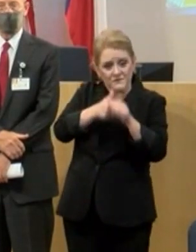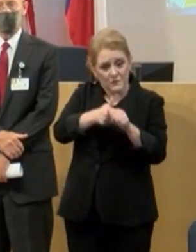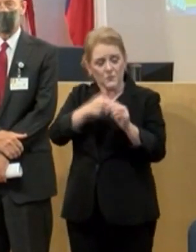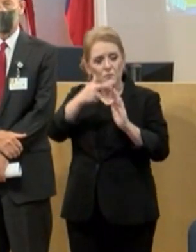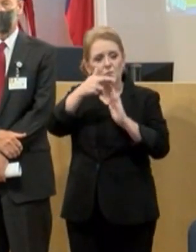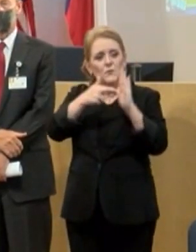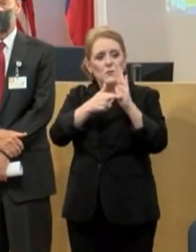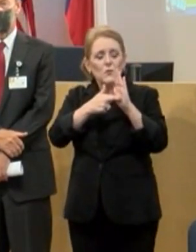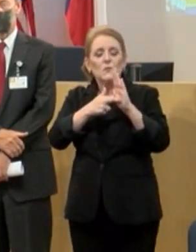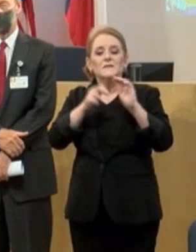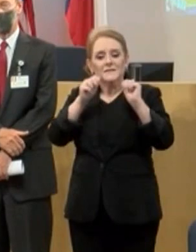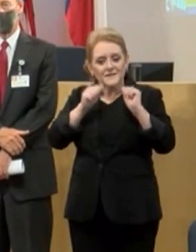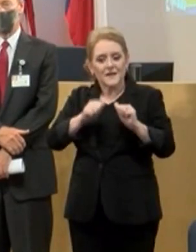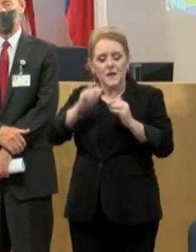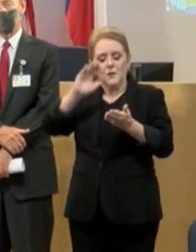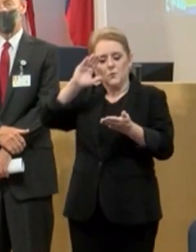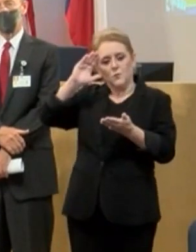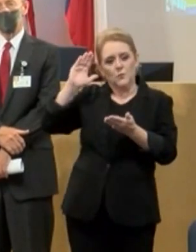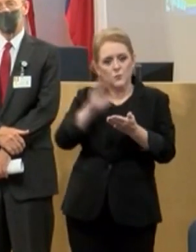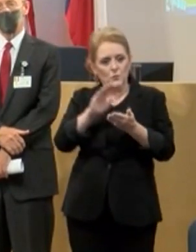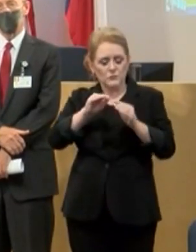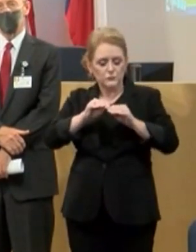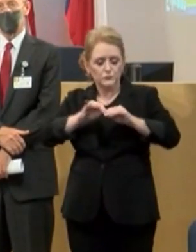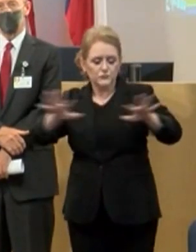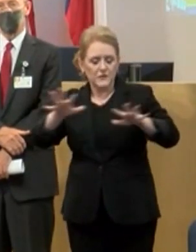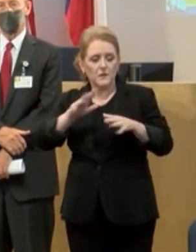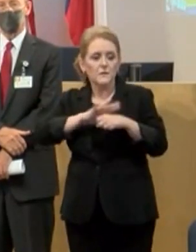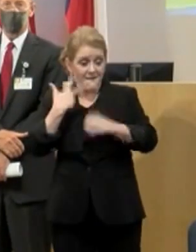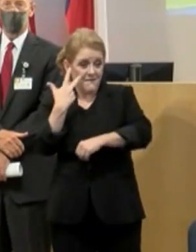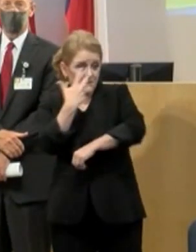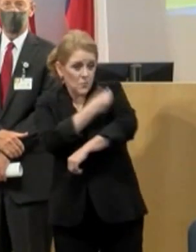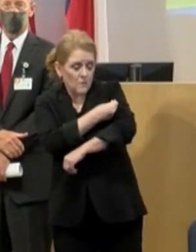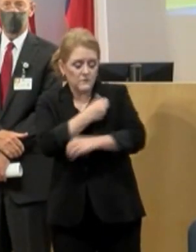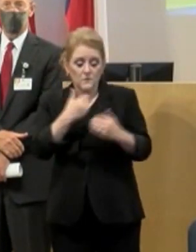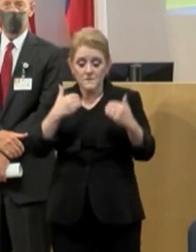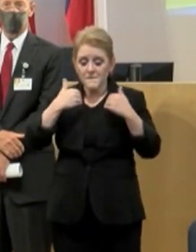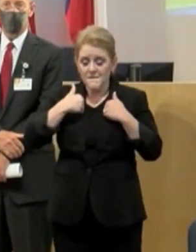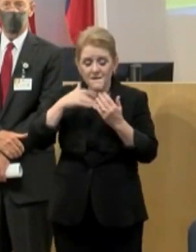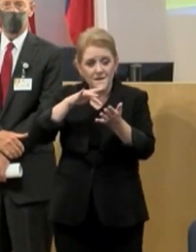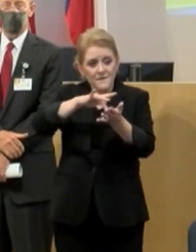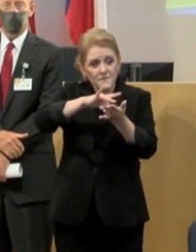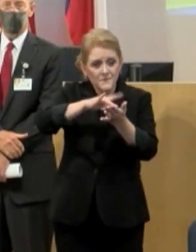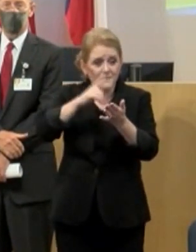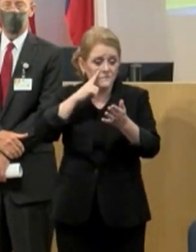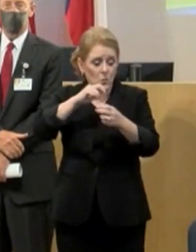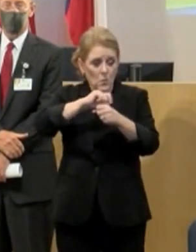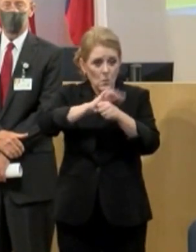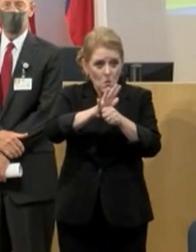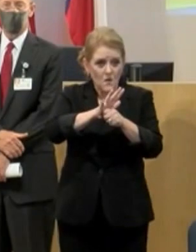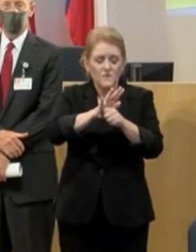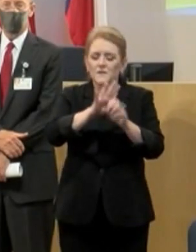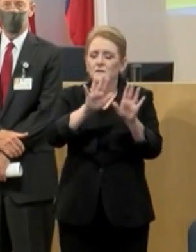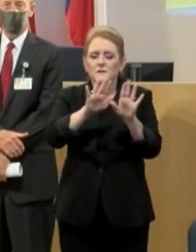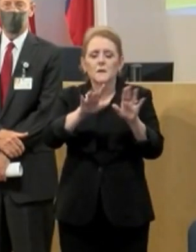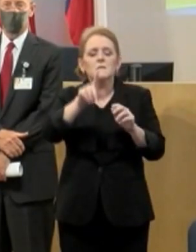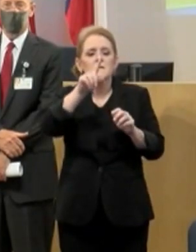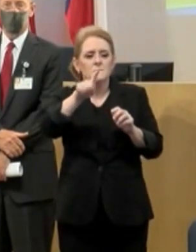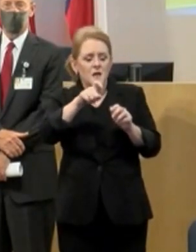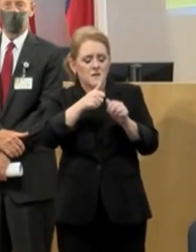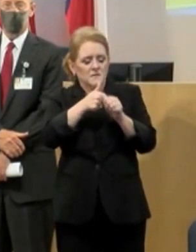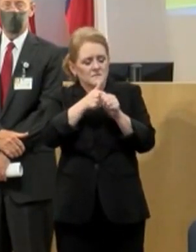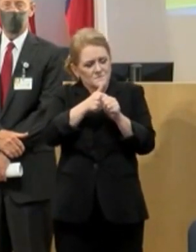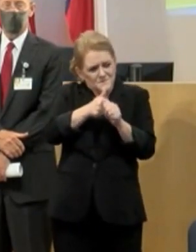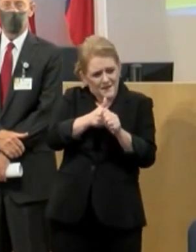can reduce the spread of COVID-19. But I must emphasize, people must maintain vigilance even